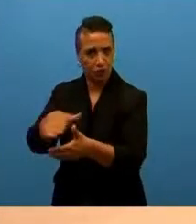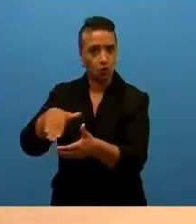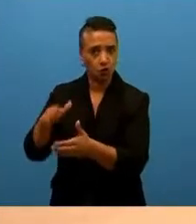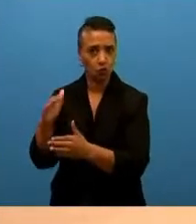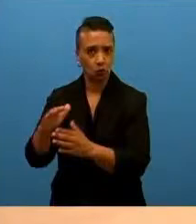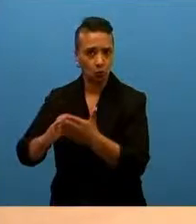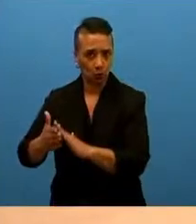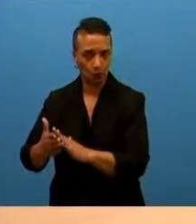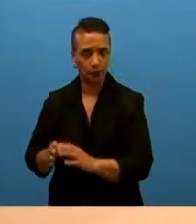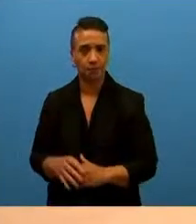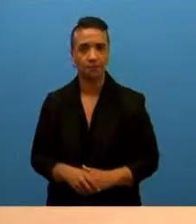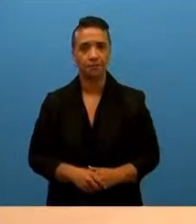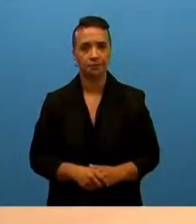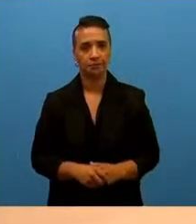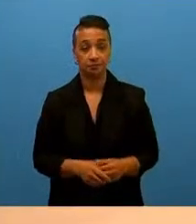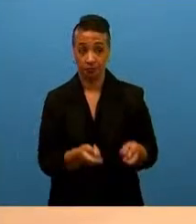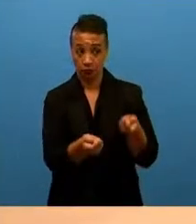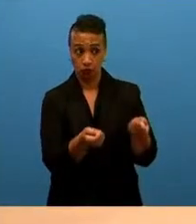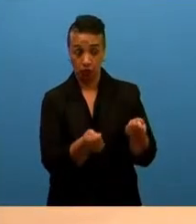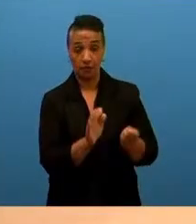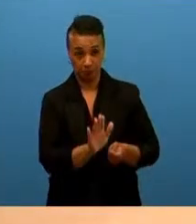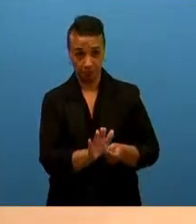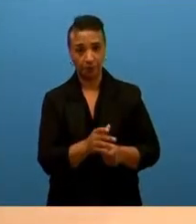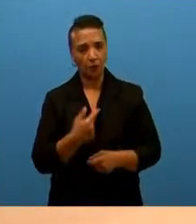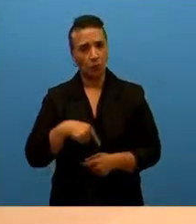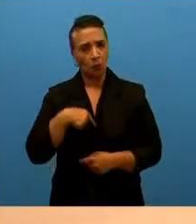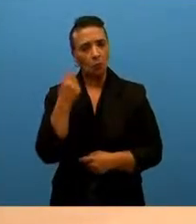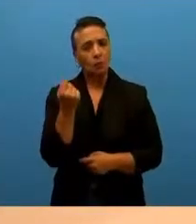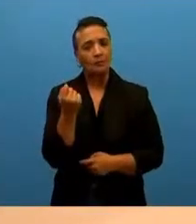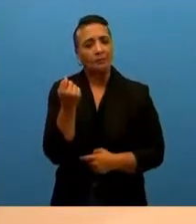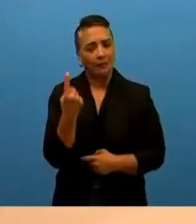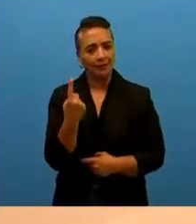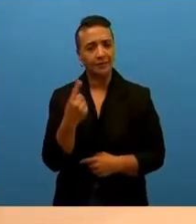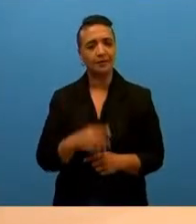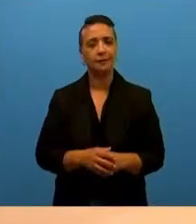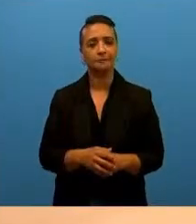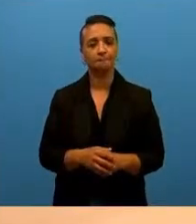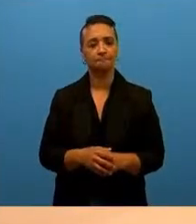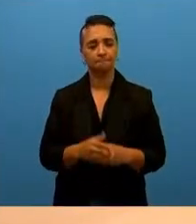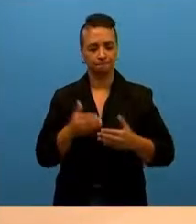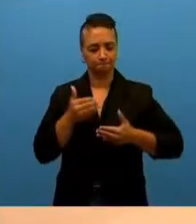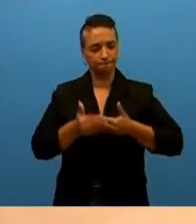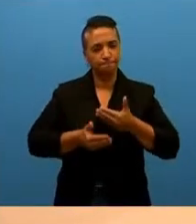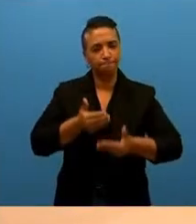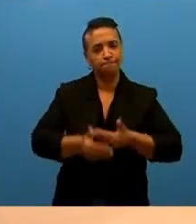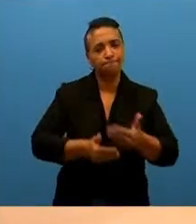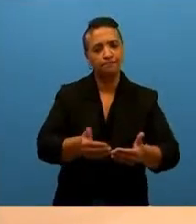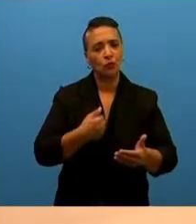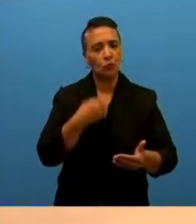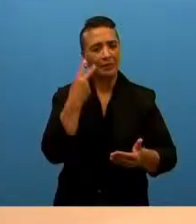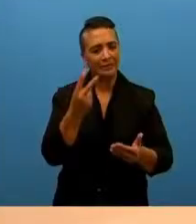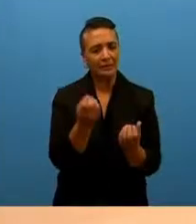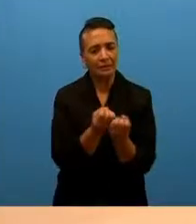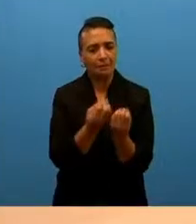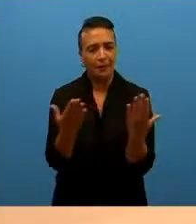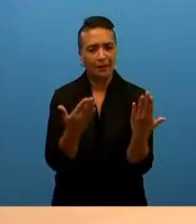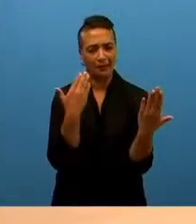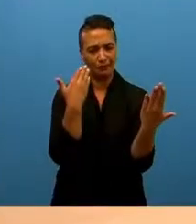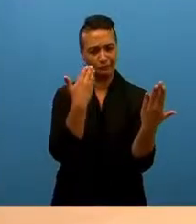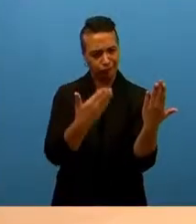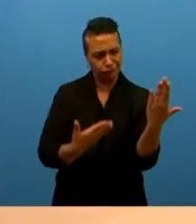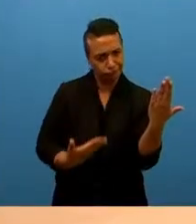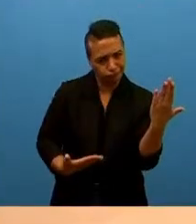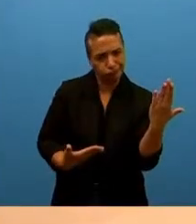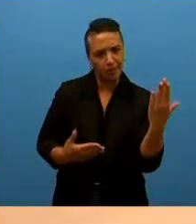Madam Chair, we understand that PFAS have historically been used in a variety of applications. At